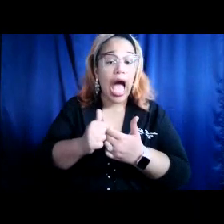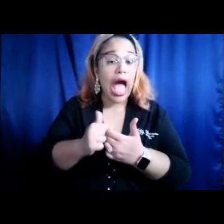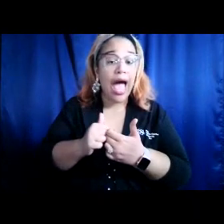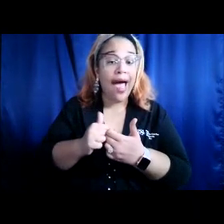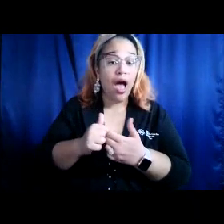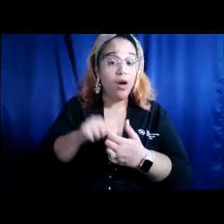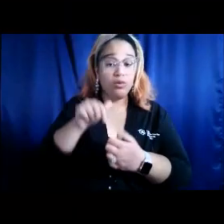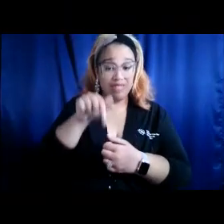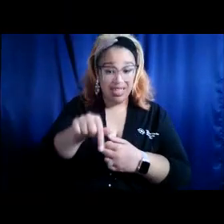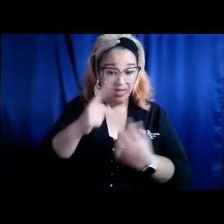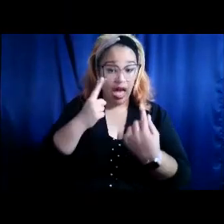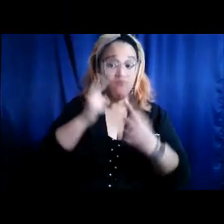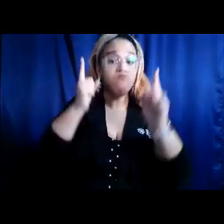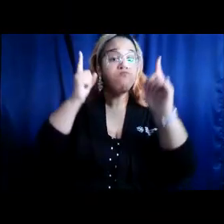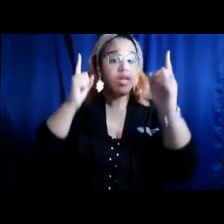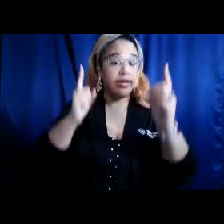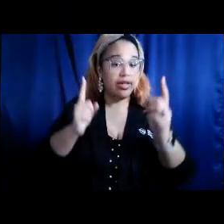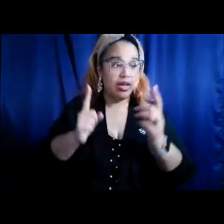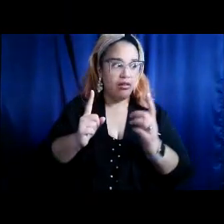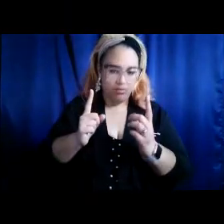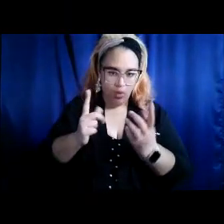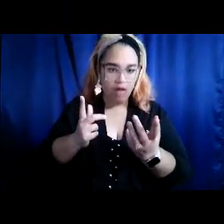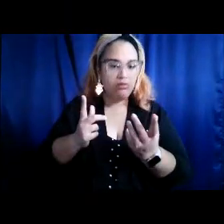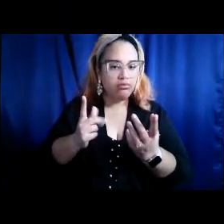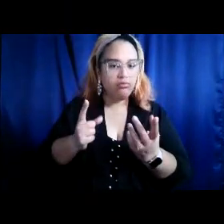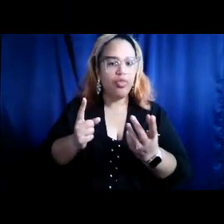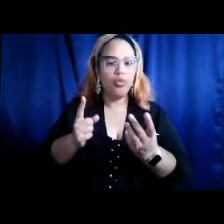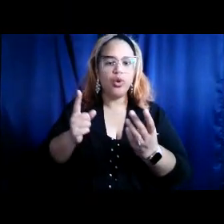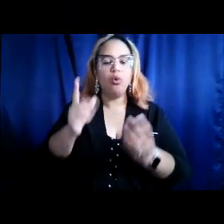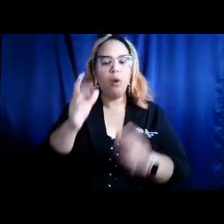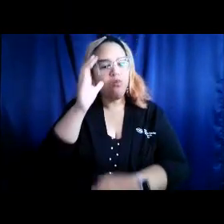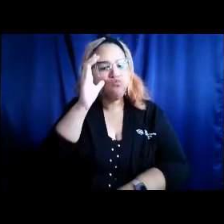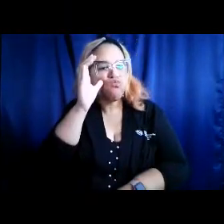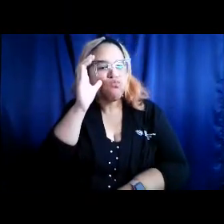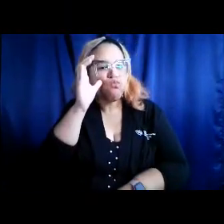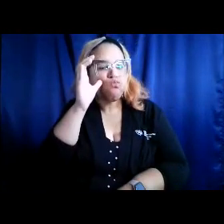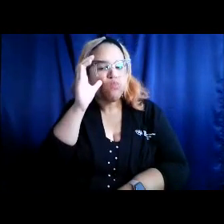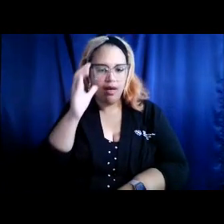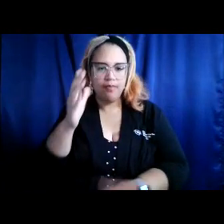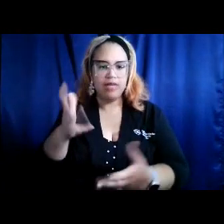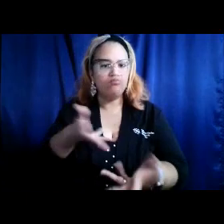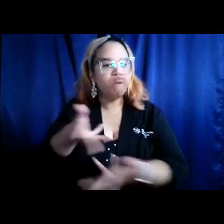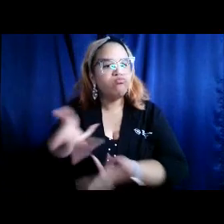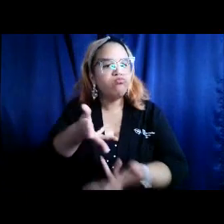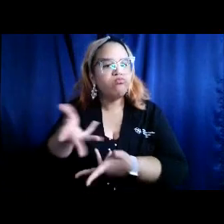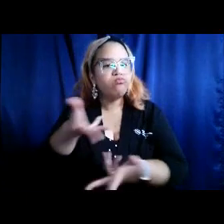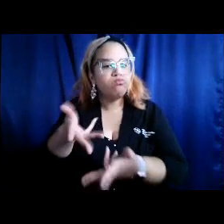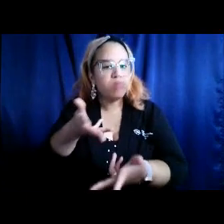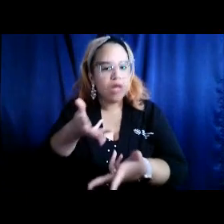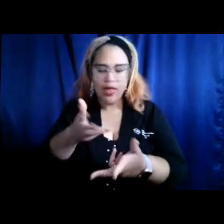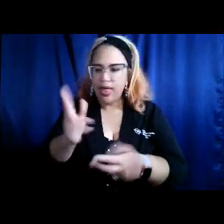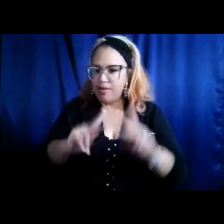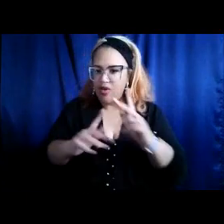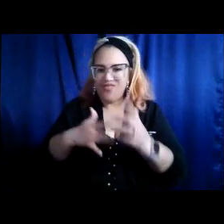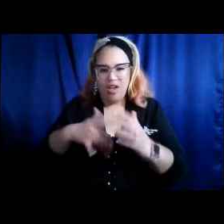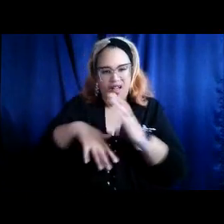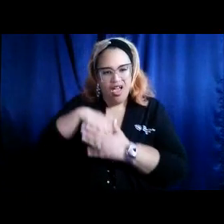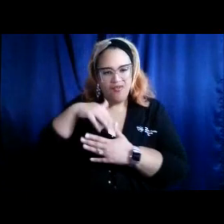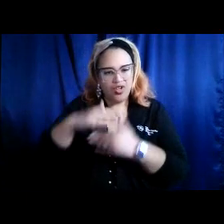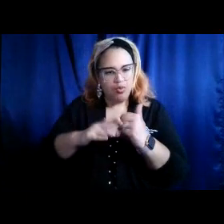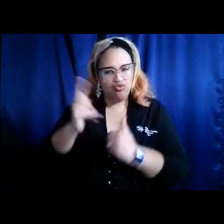So inclusive supervision starts with listening, showing empathy, and creating space for open dialogue. When employees